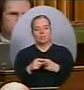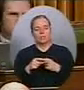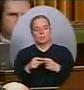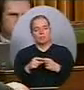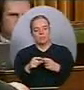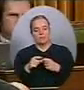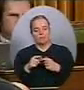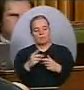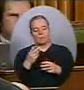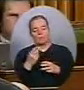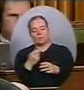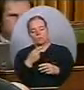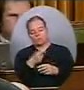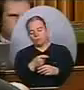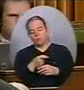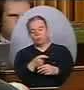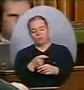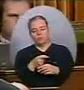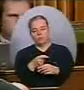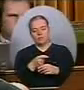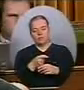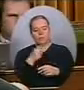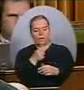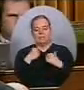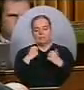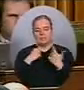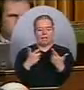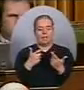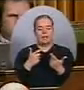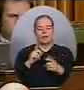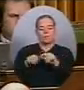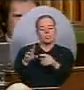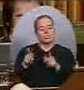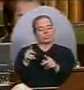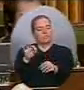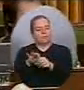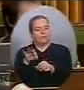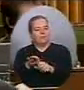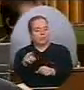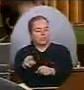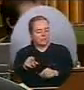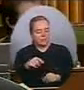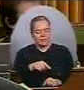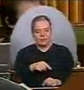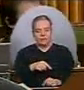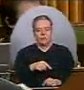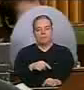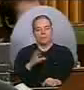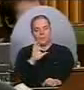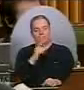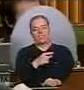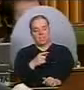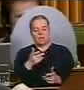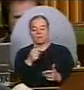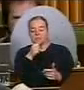today that a Conservative will be coming forward to admit their responsibility for their role in the voter fraud in Guelph. That's a